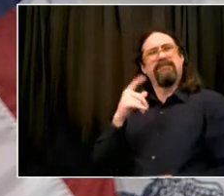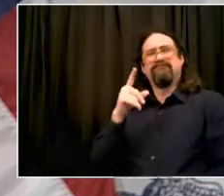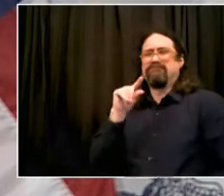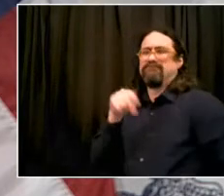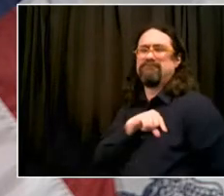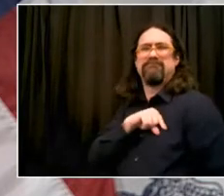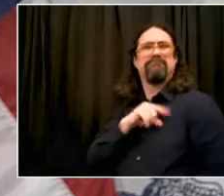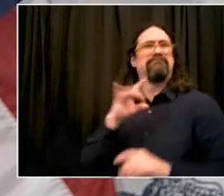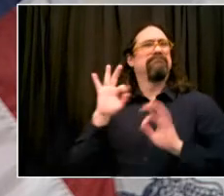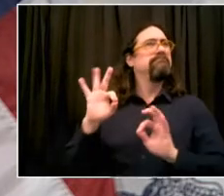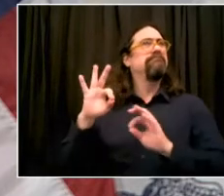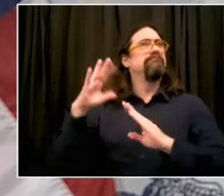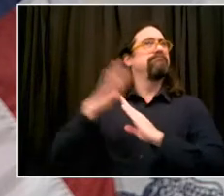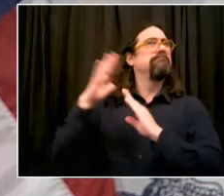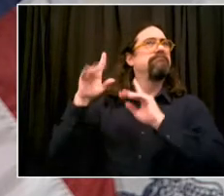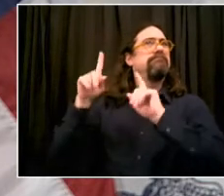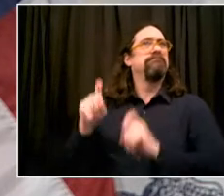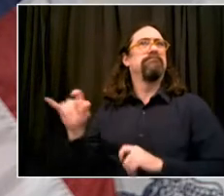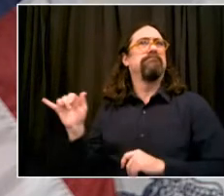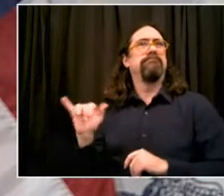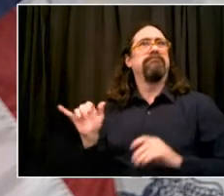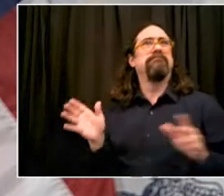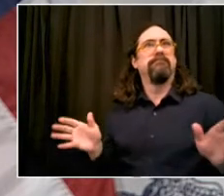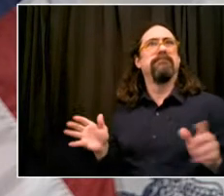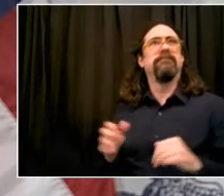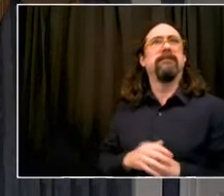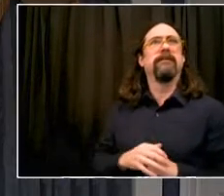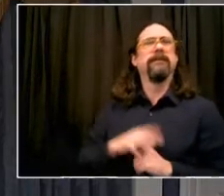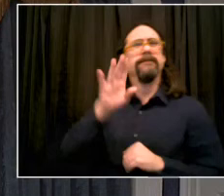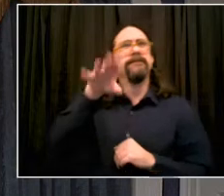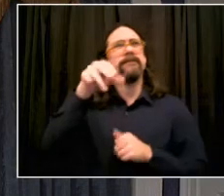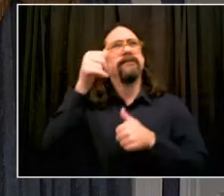So to give you some detail, Dr. Varma, then Dr. Chachki.